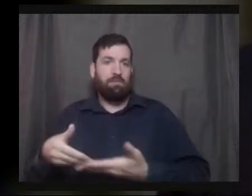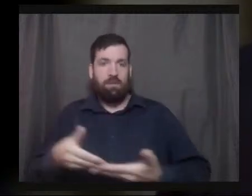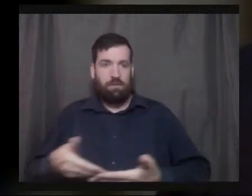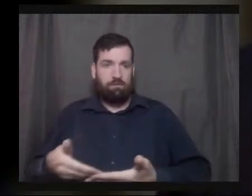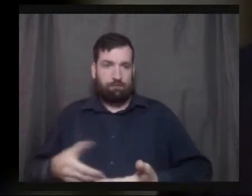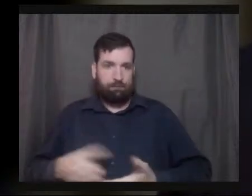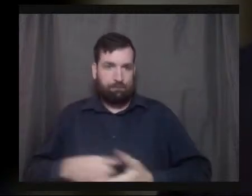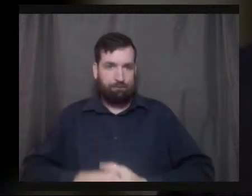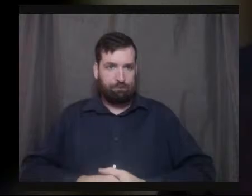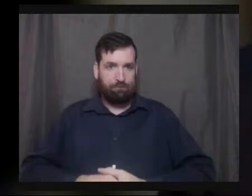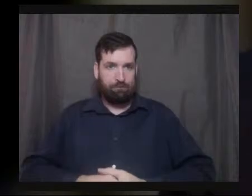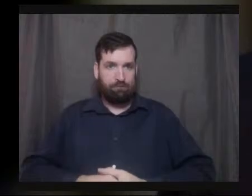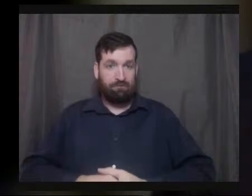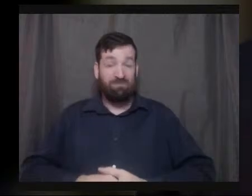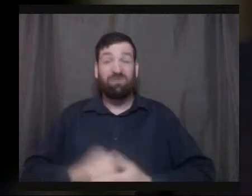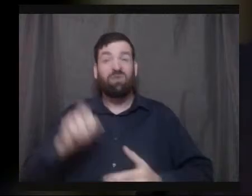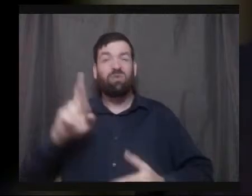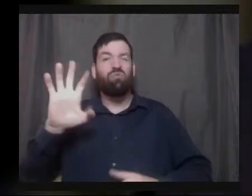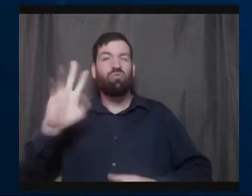just throw out Rock Chalk Jayhawk.